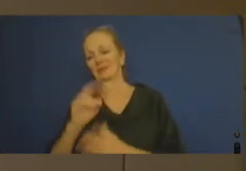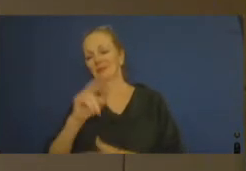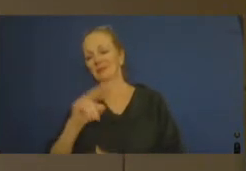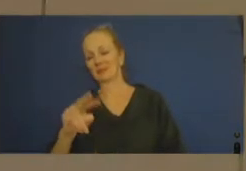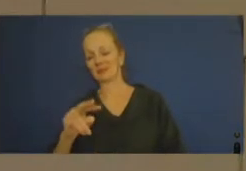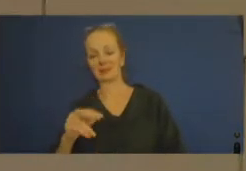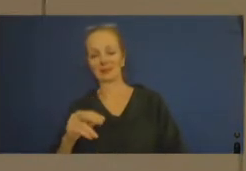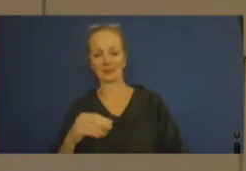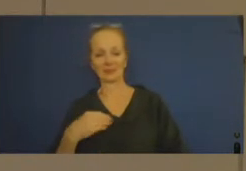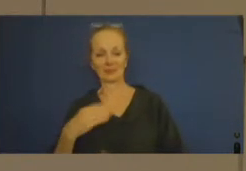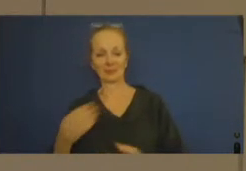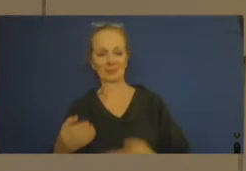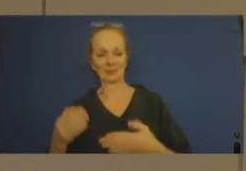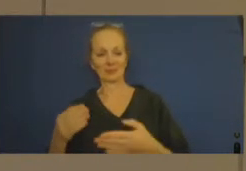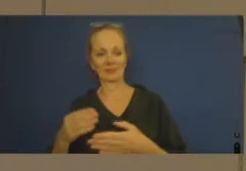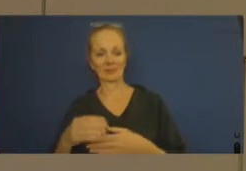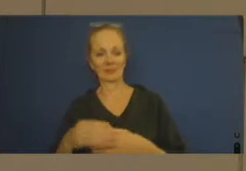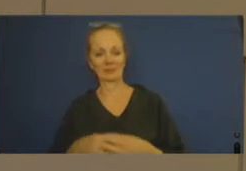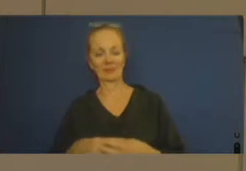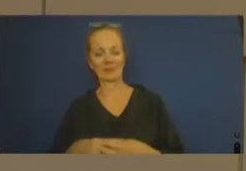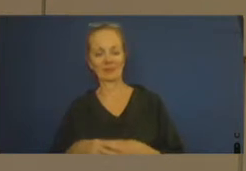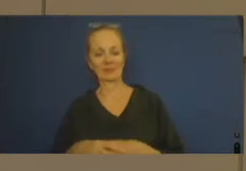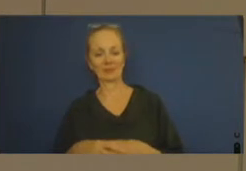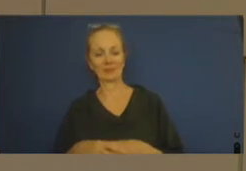a motion on the floor to